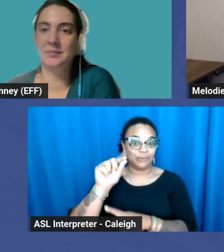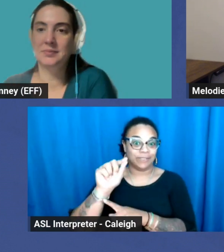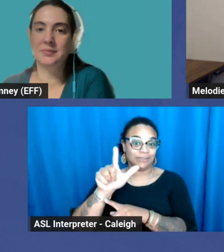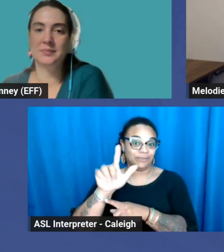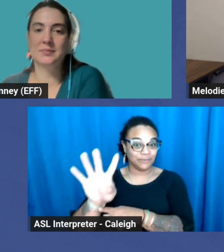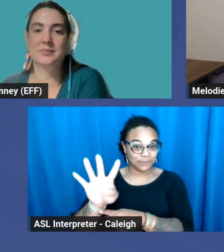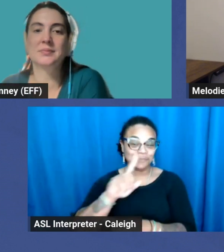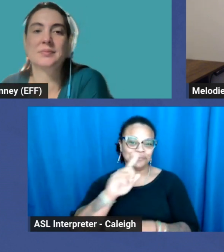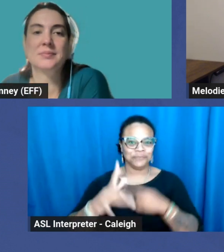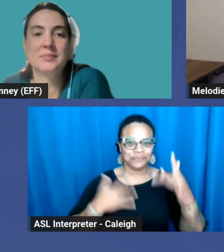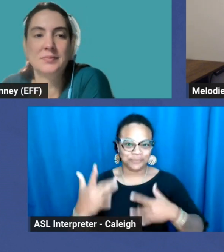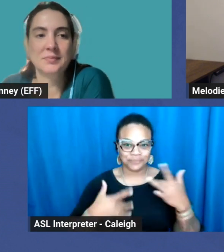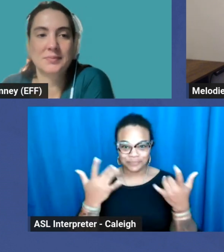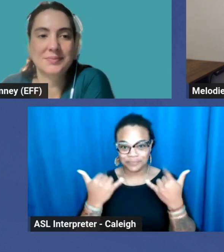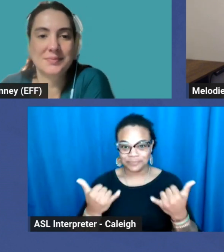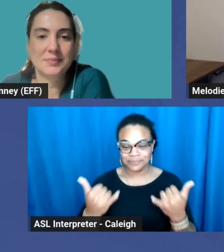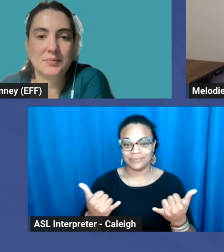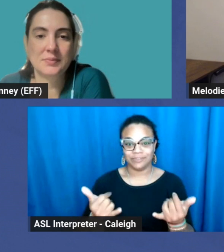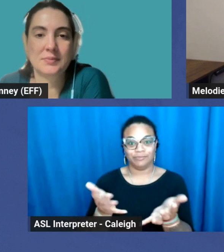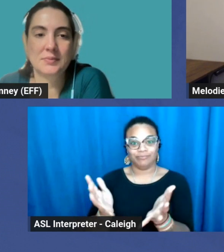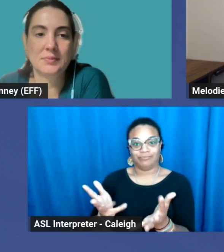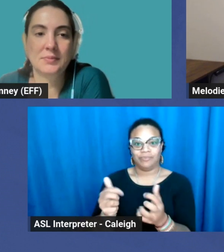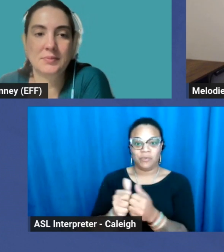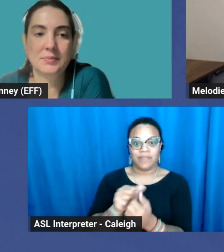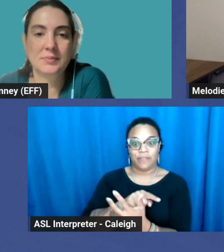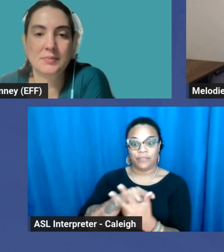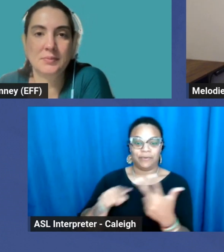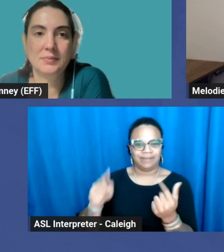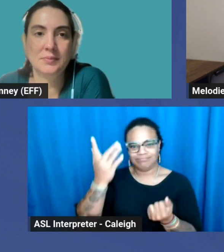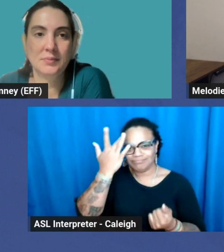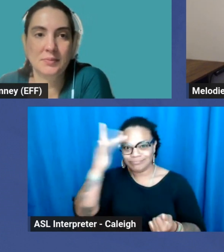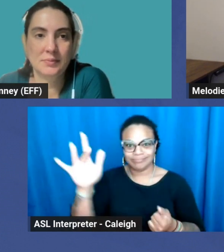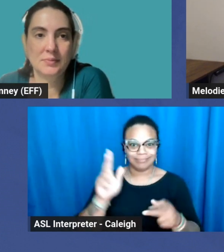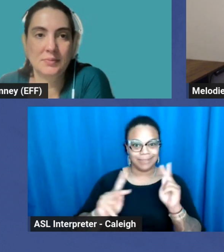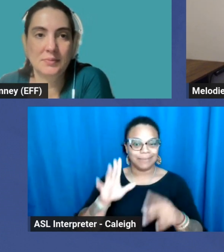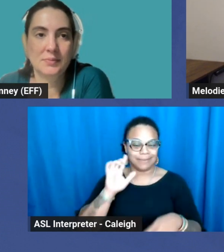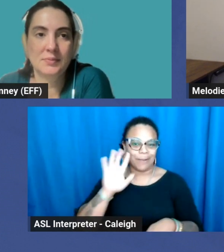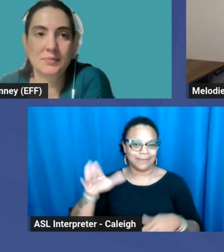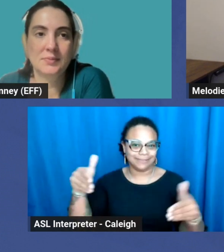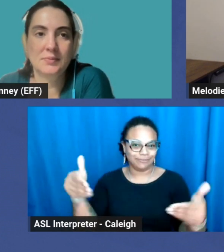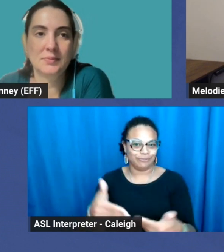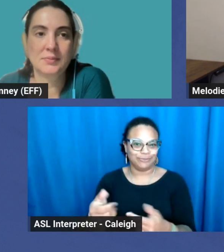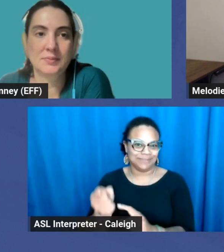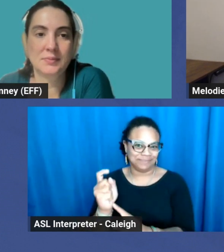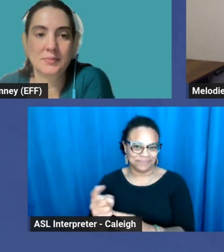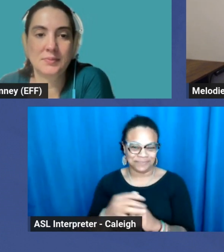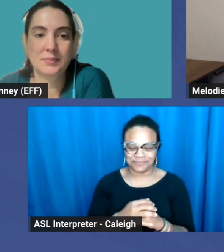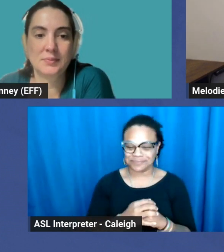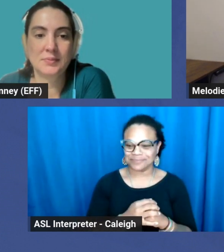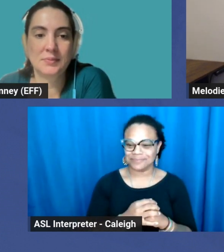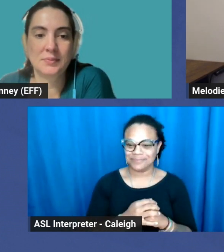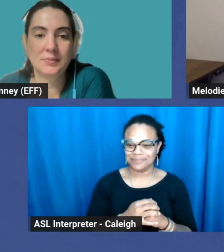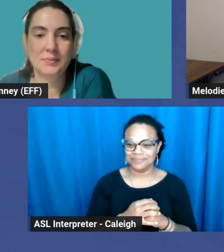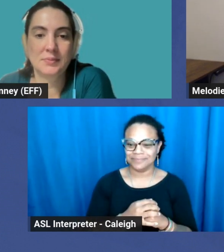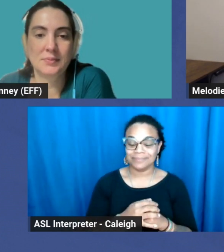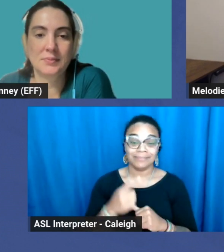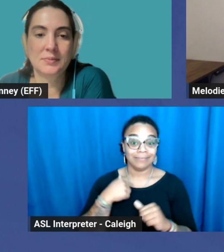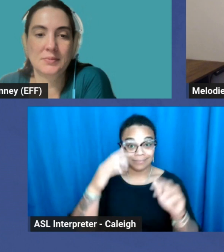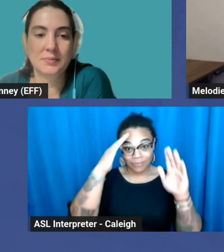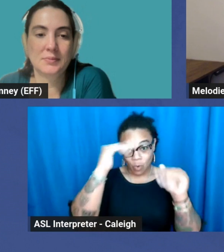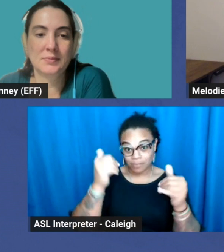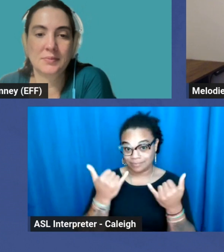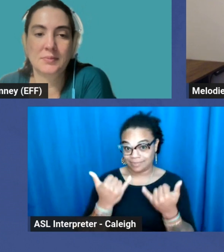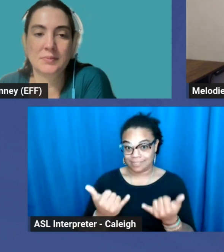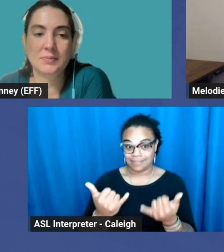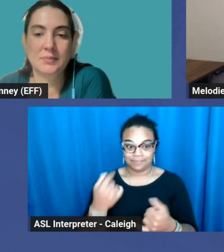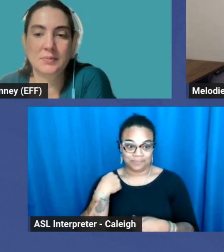Really excited today to talk with the three brilliant people that I'm going to introduce you to in a second. I'm hoping today that